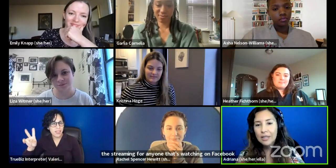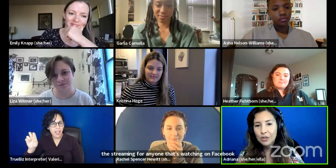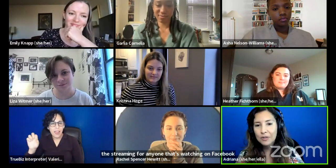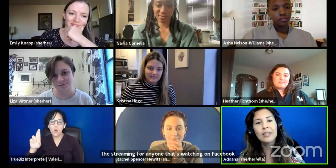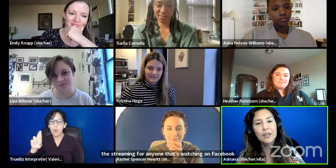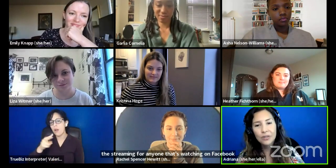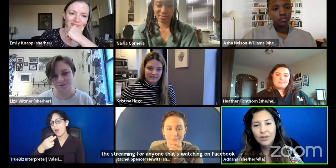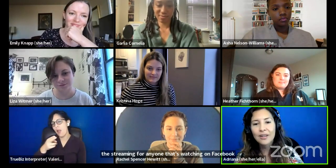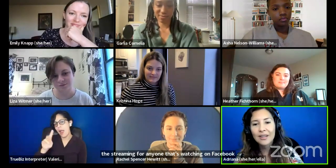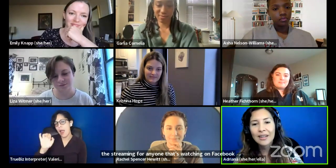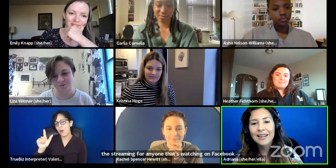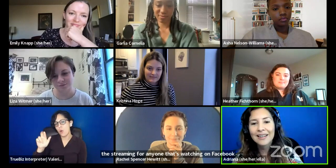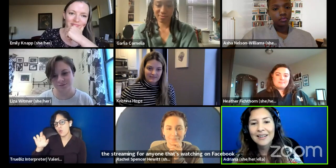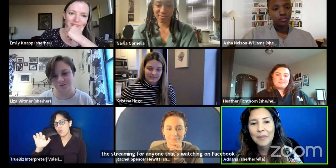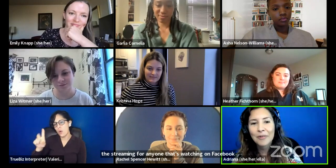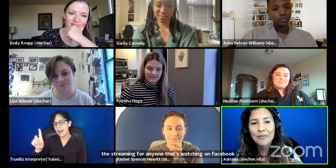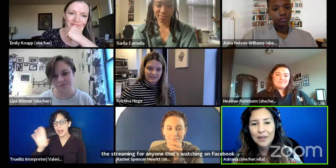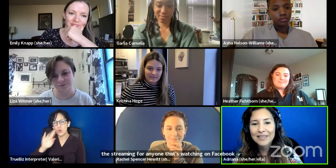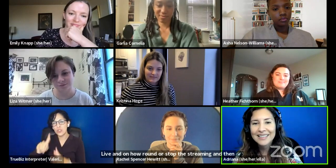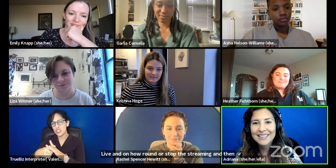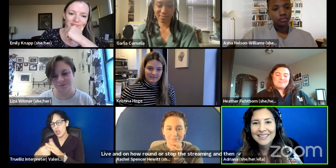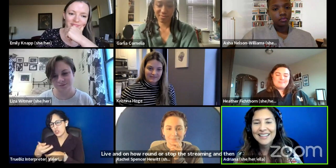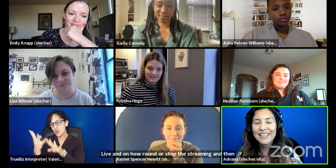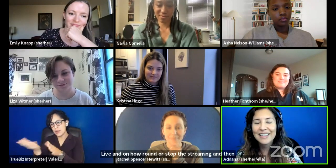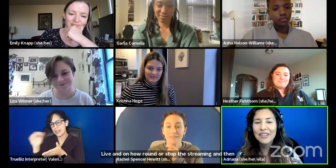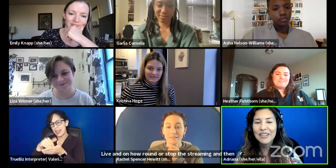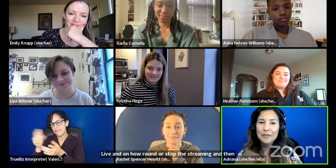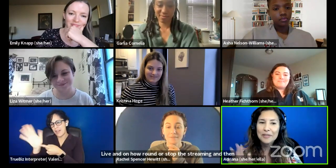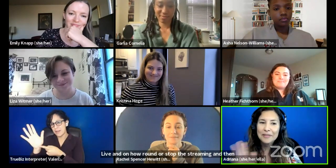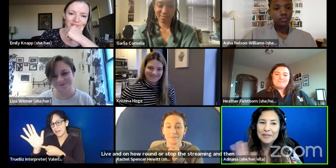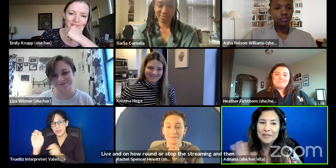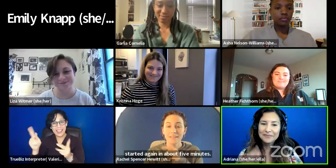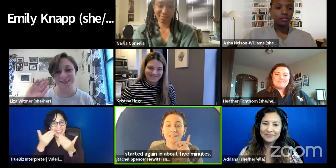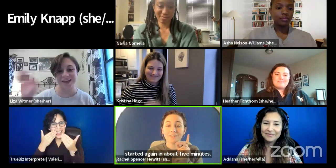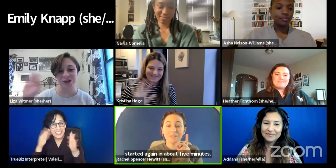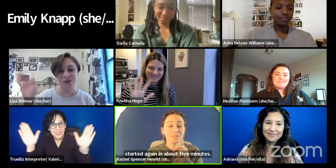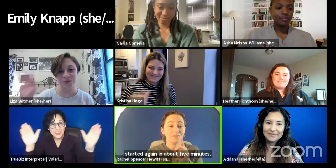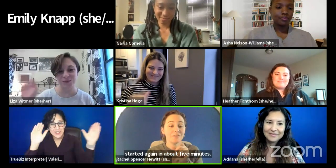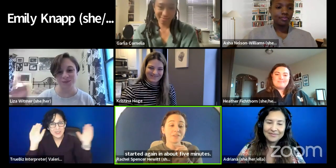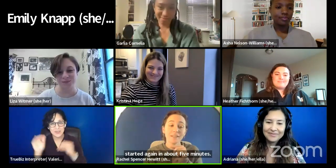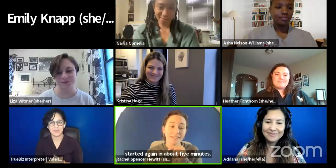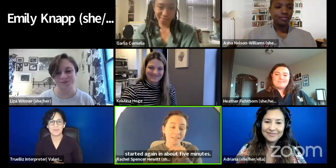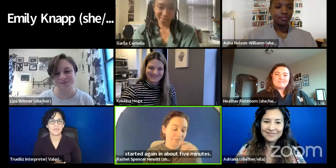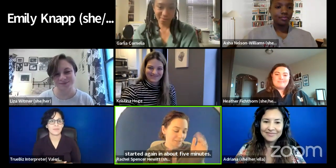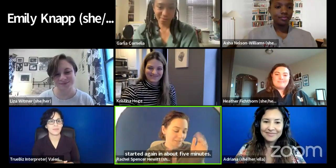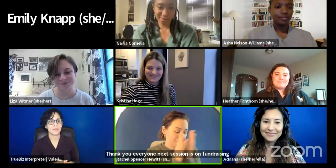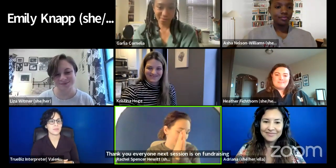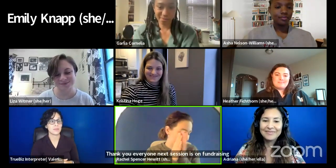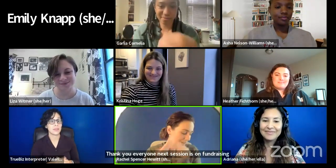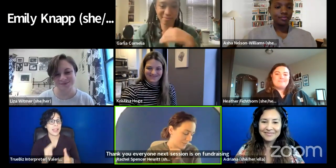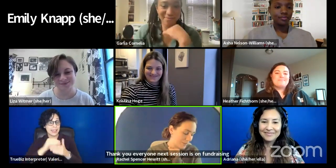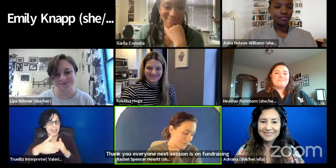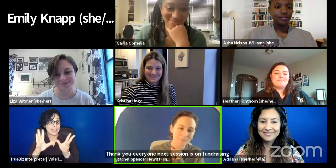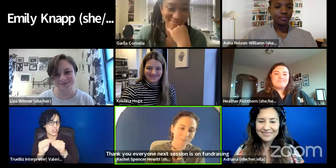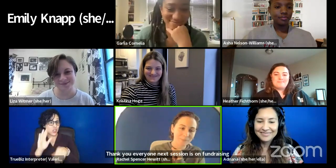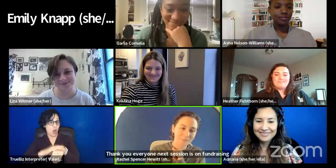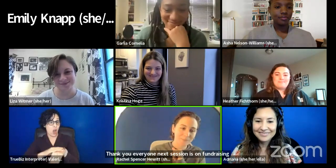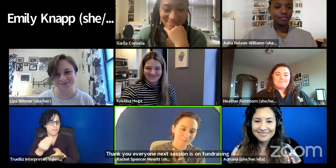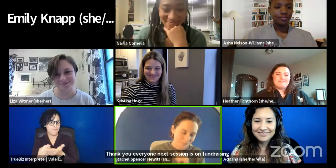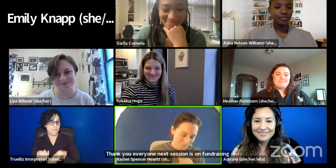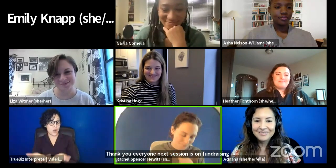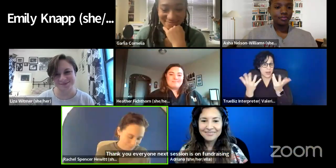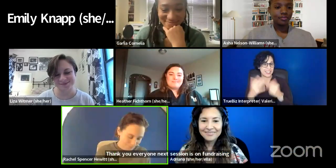I'll stop the streaming and then I'll start it again in about 5 minutes. Thank you, everyone. Next session is on fundraising, if that's helpful. Thank you.